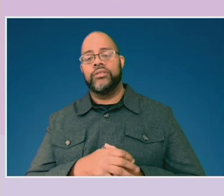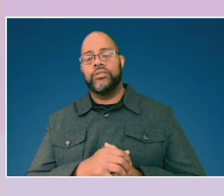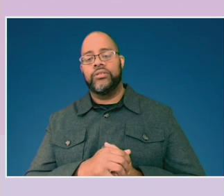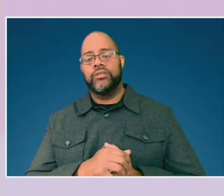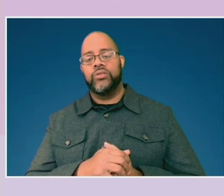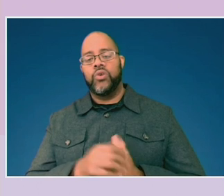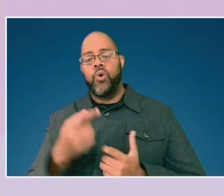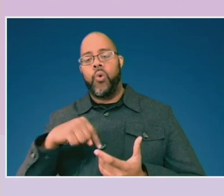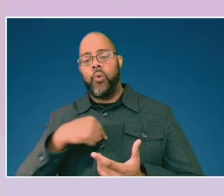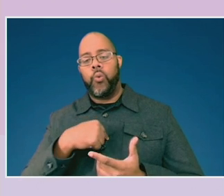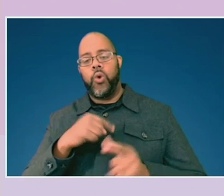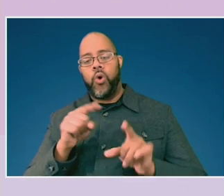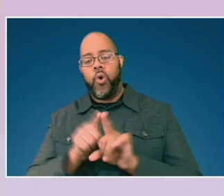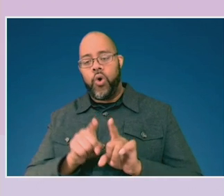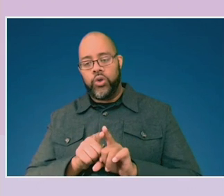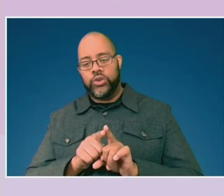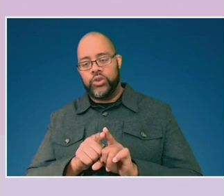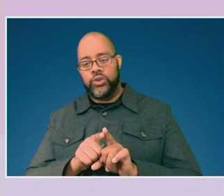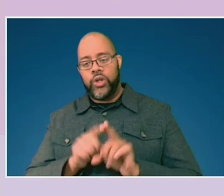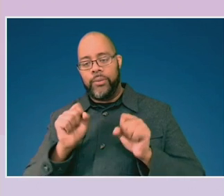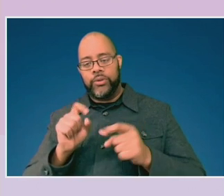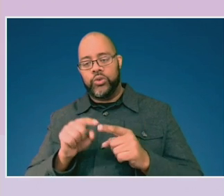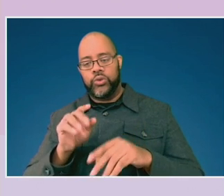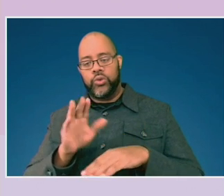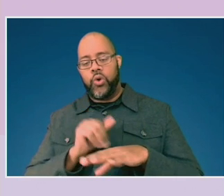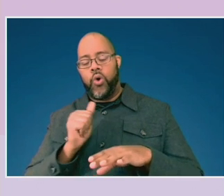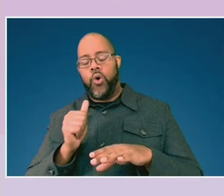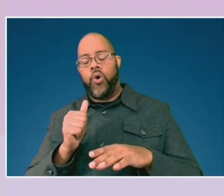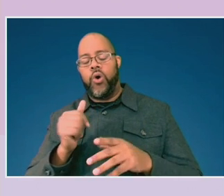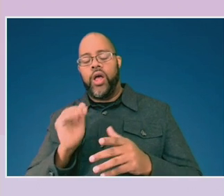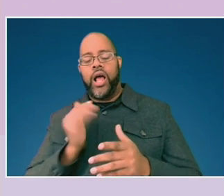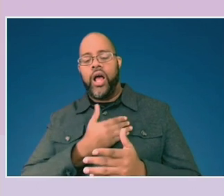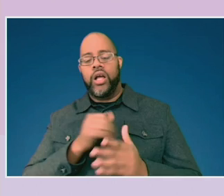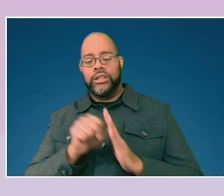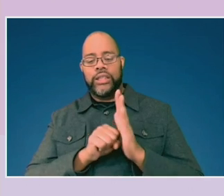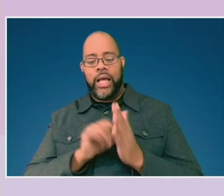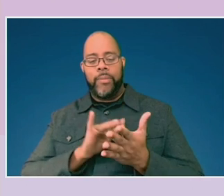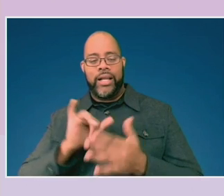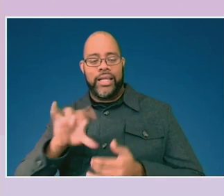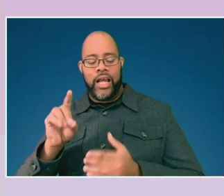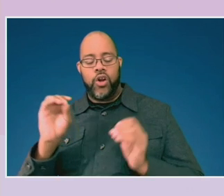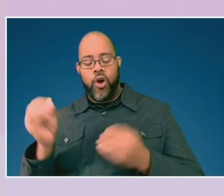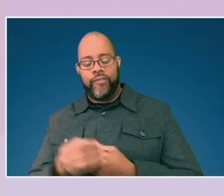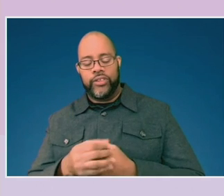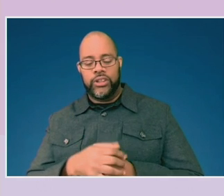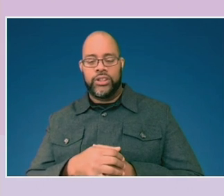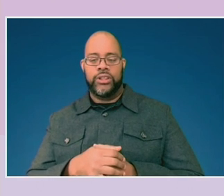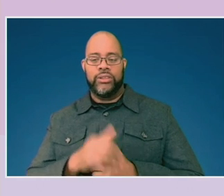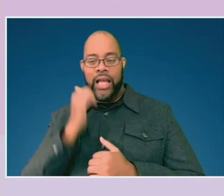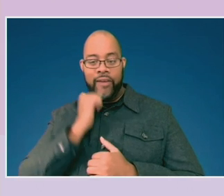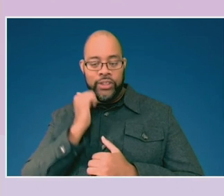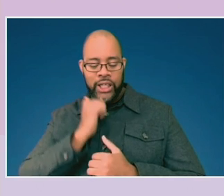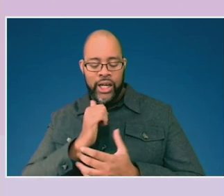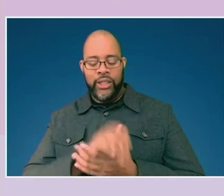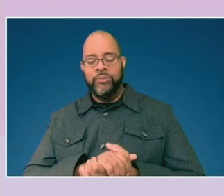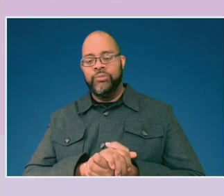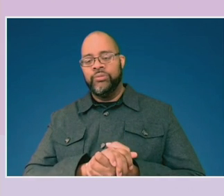we also are able to call our state Medicaid office daily,